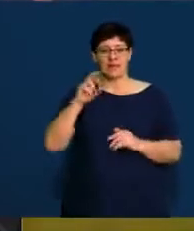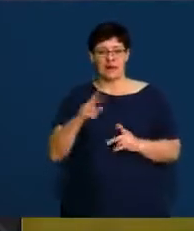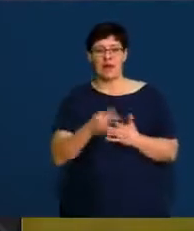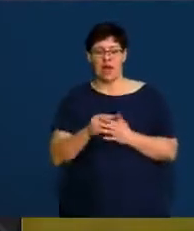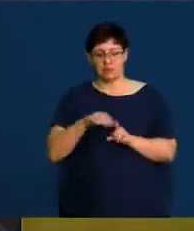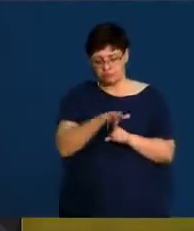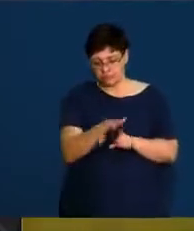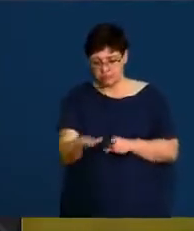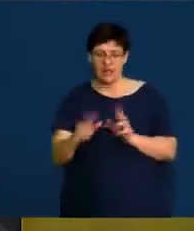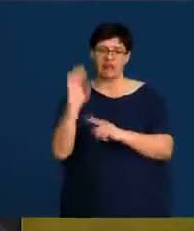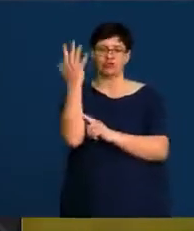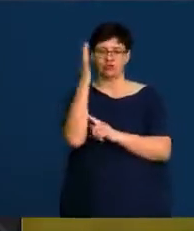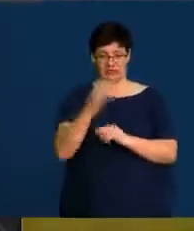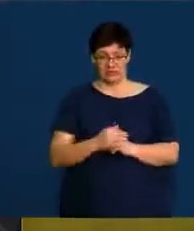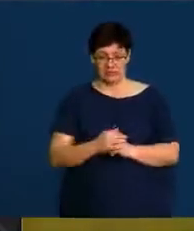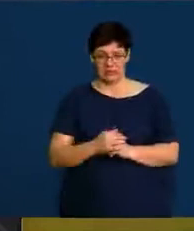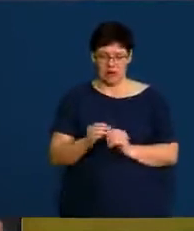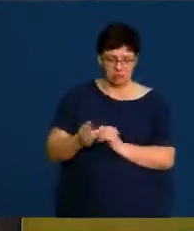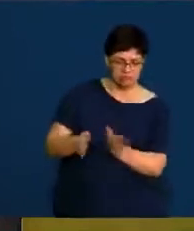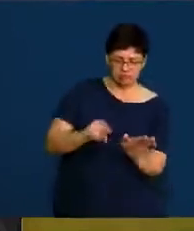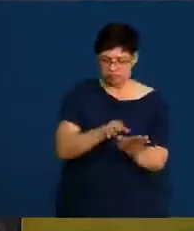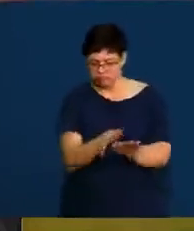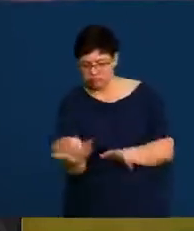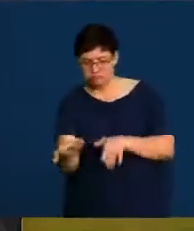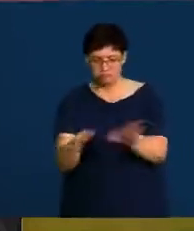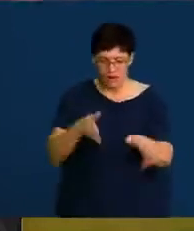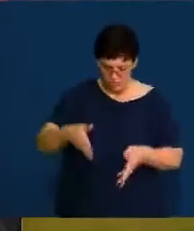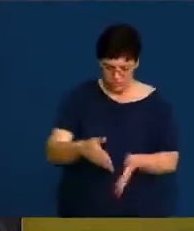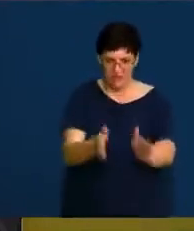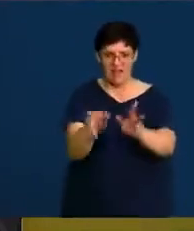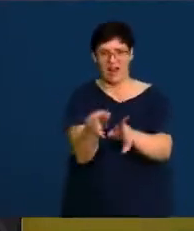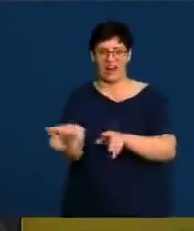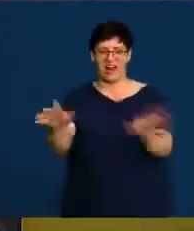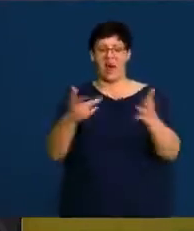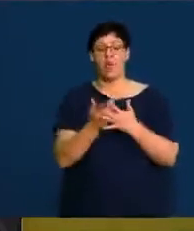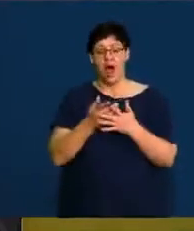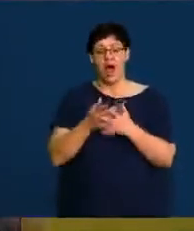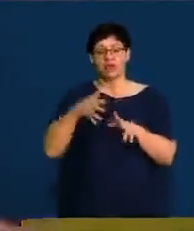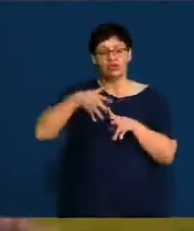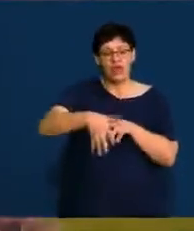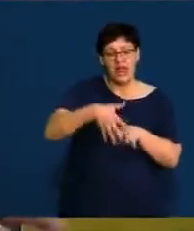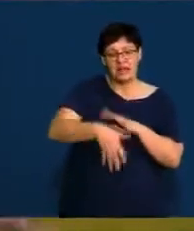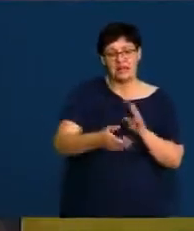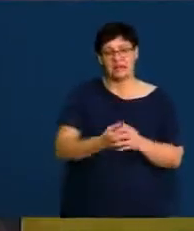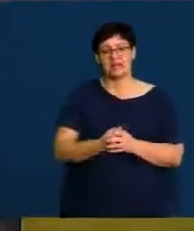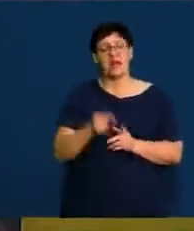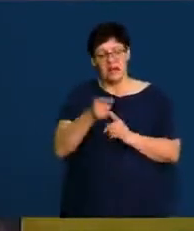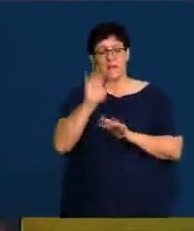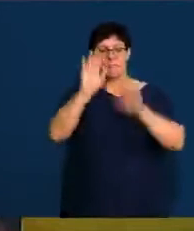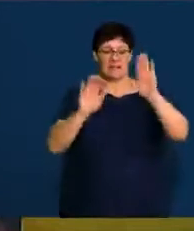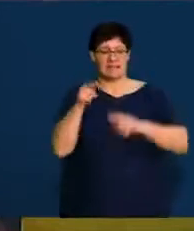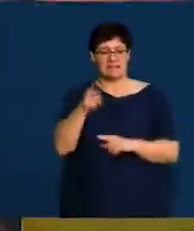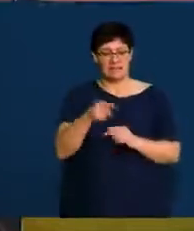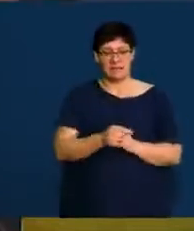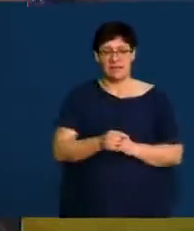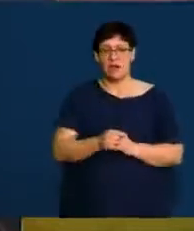branches of a tree. So, common in South Africa, one of the most common drainage patterns is the dendritic pattern. And if you look at